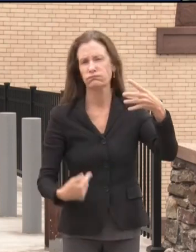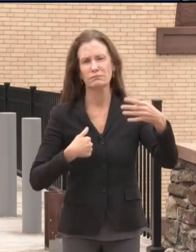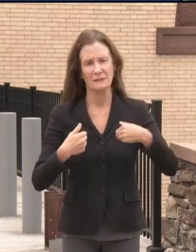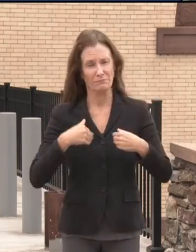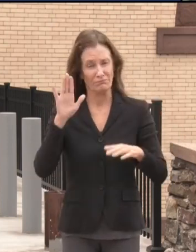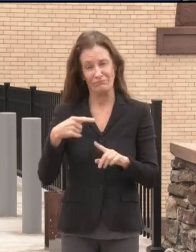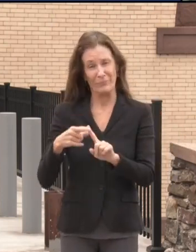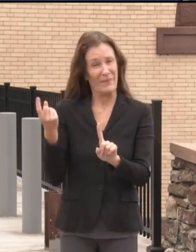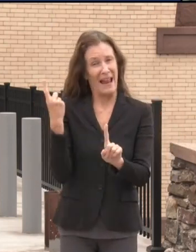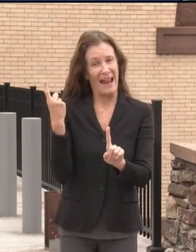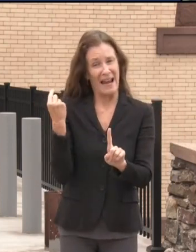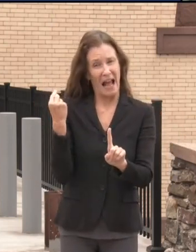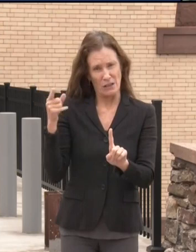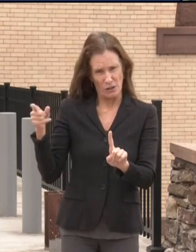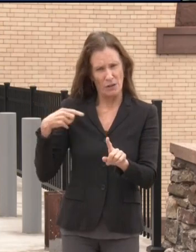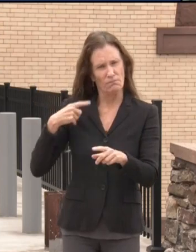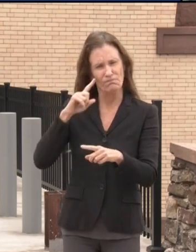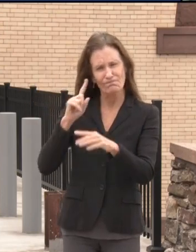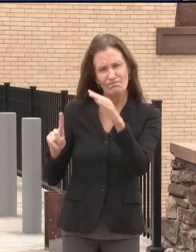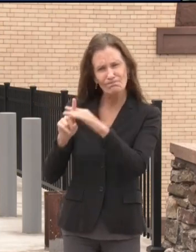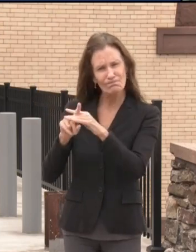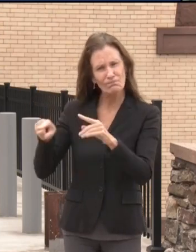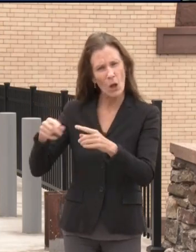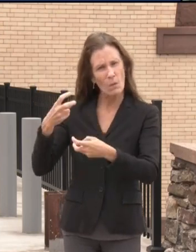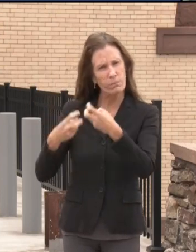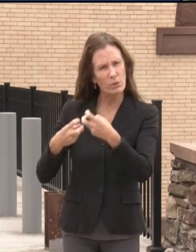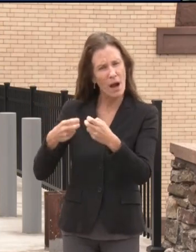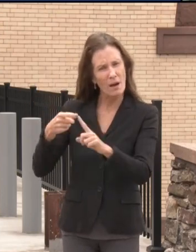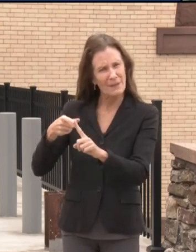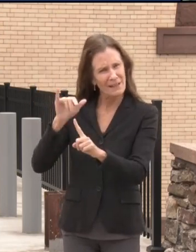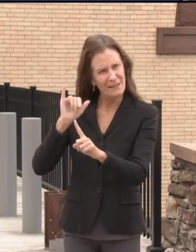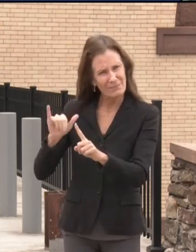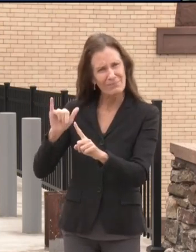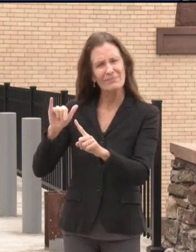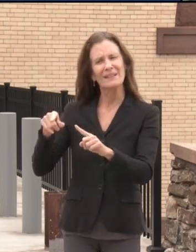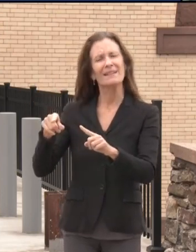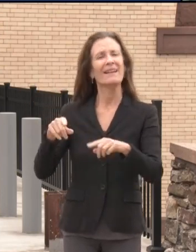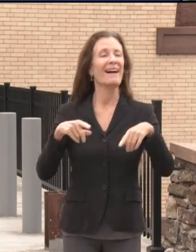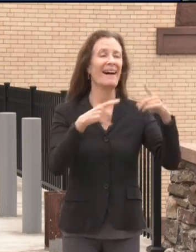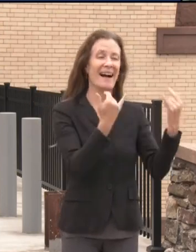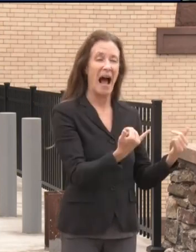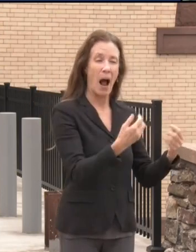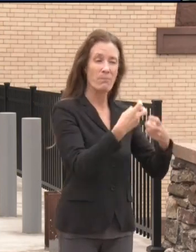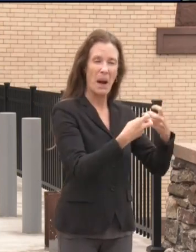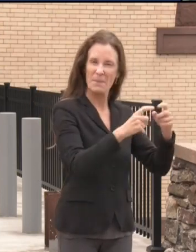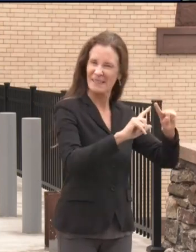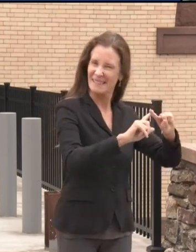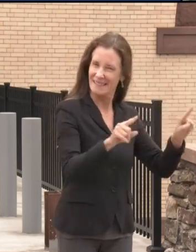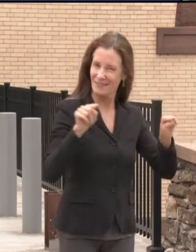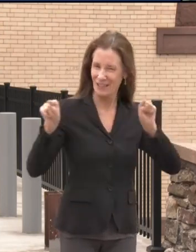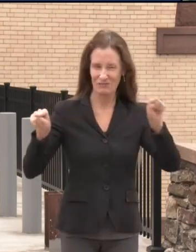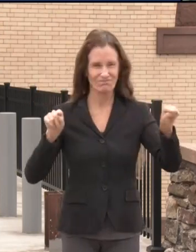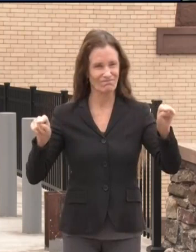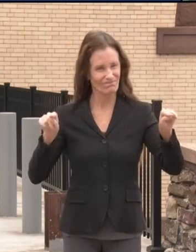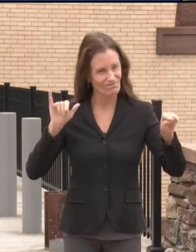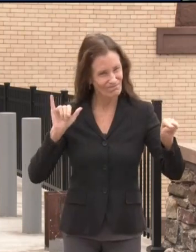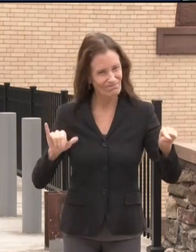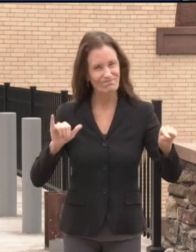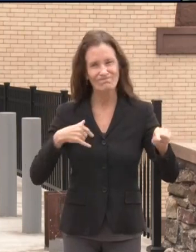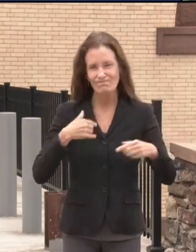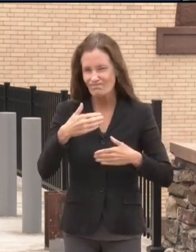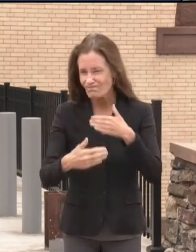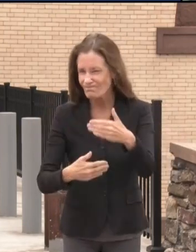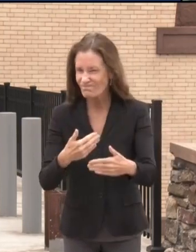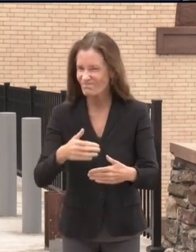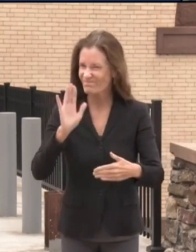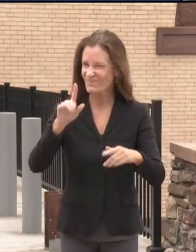worked on seem a lot different than the ones today. Although I think the reality is it took a global shared experience